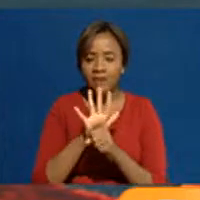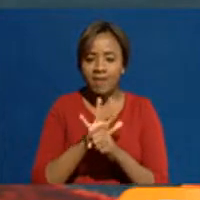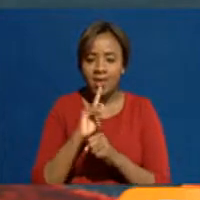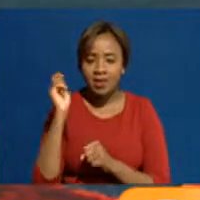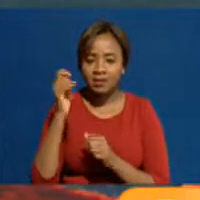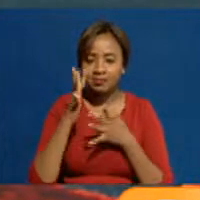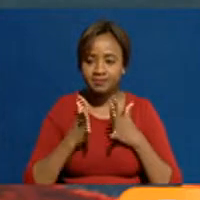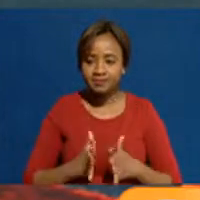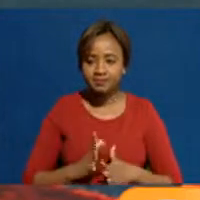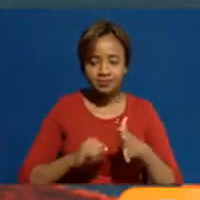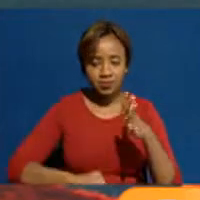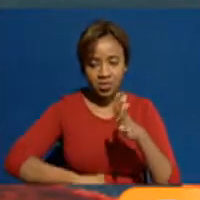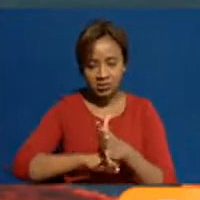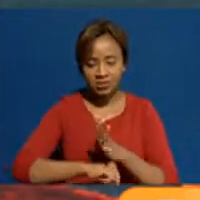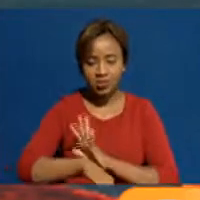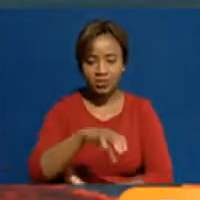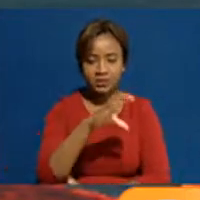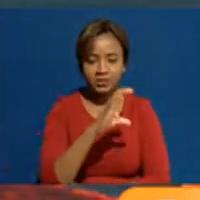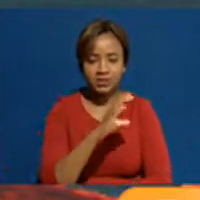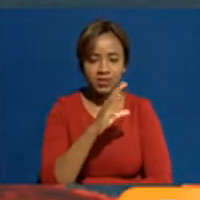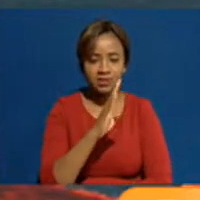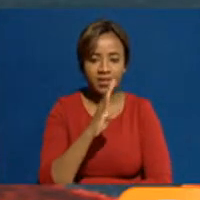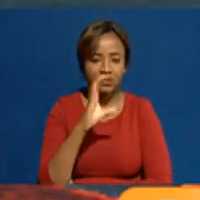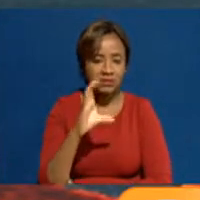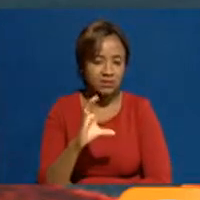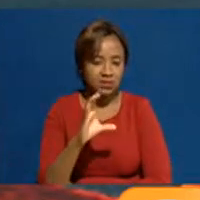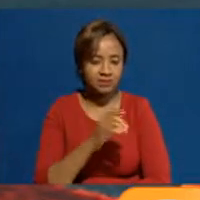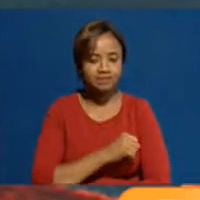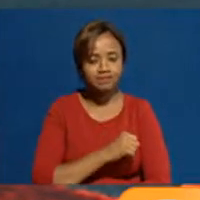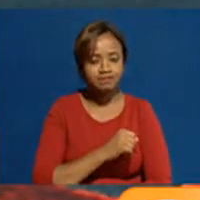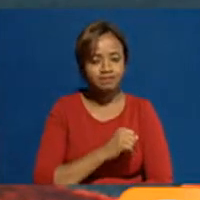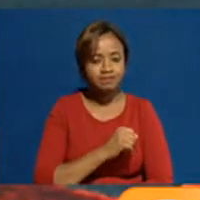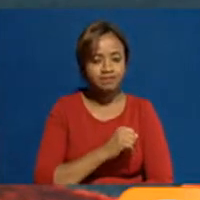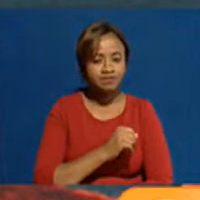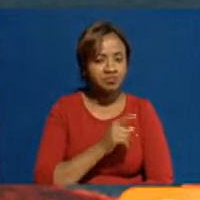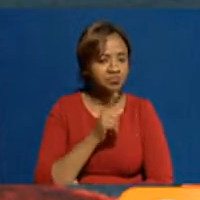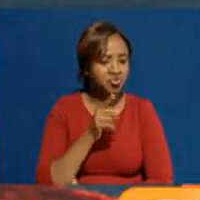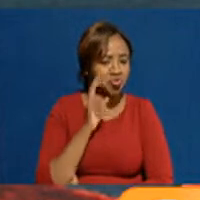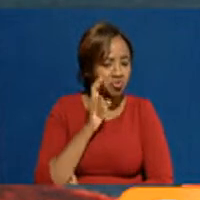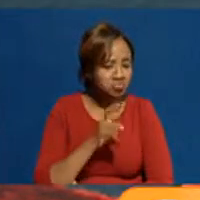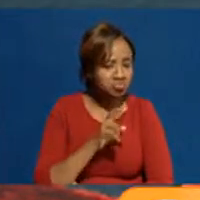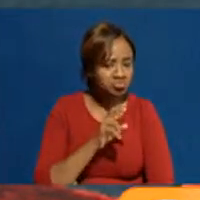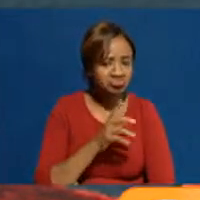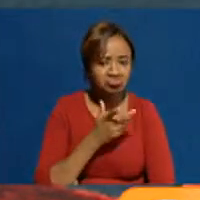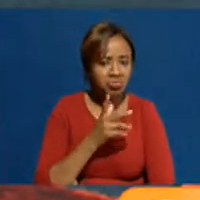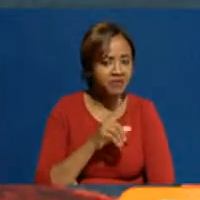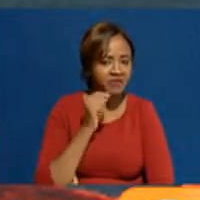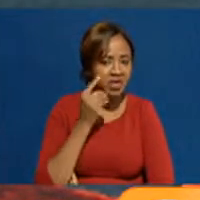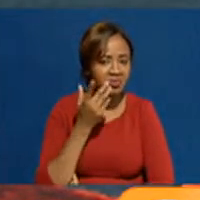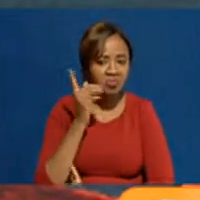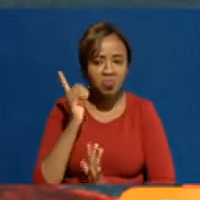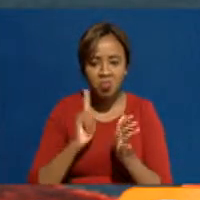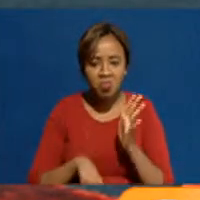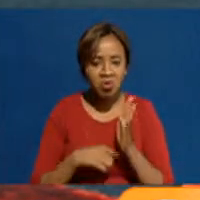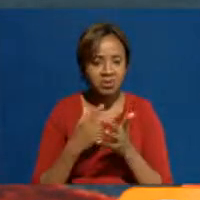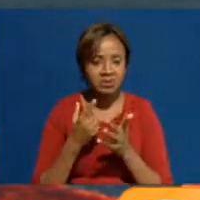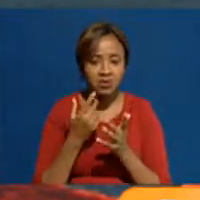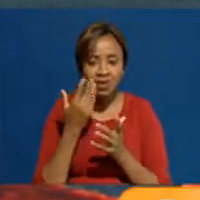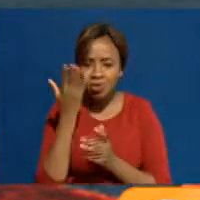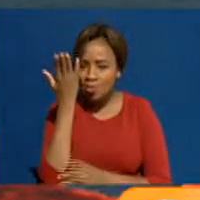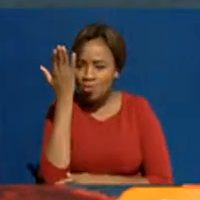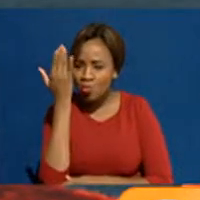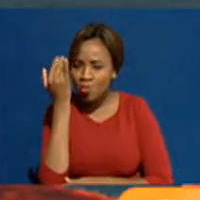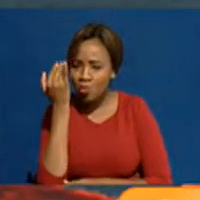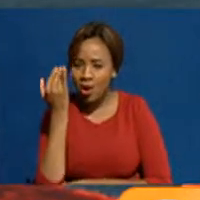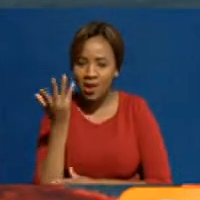support of CBC. What were the key findings and the reasons that those who supported the